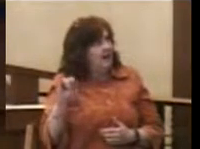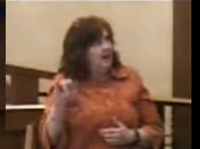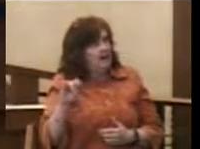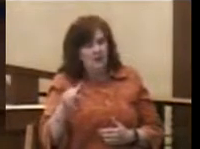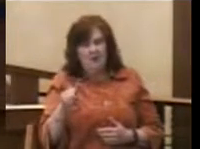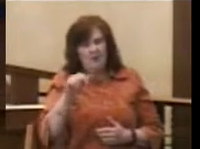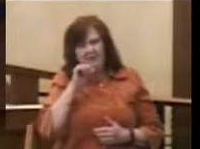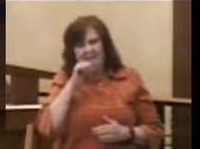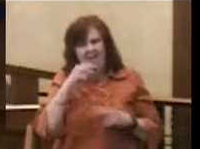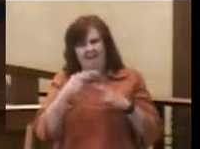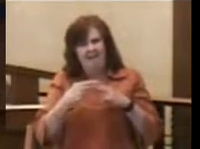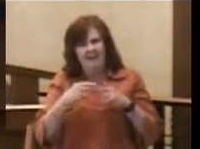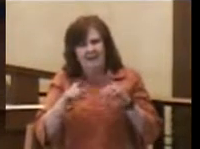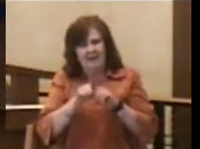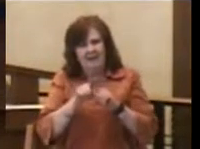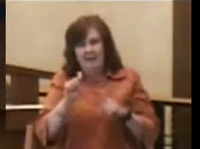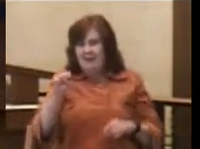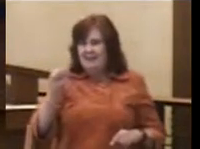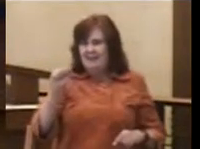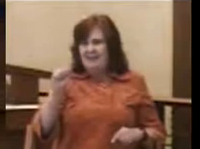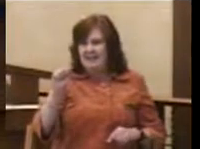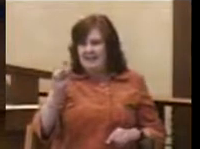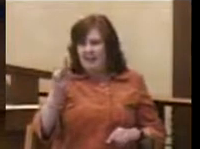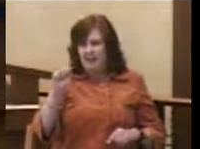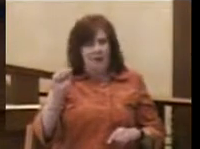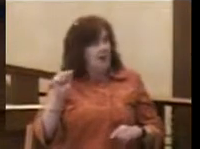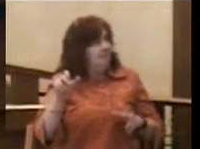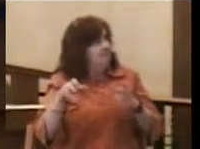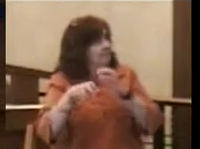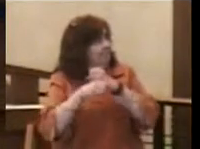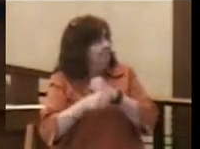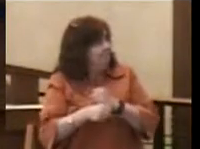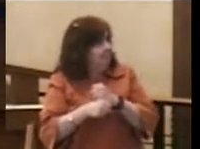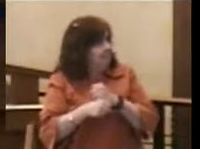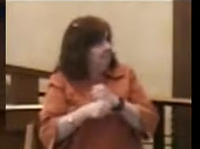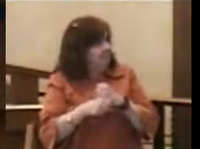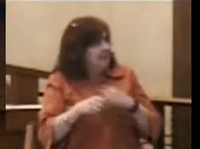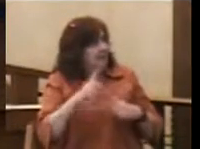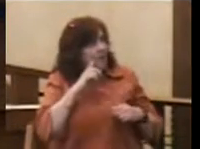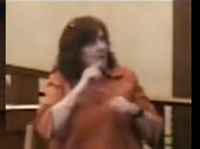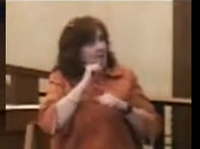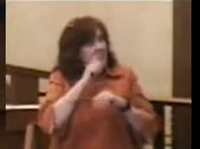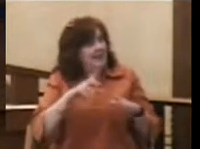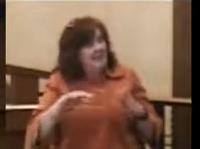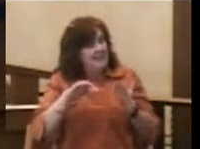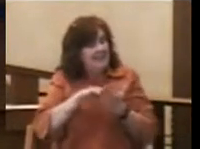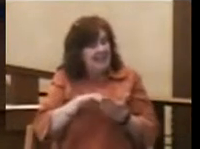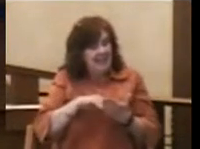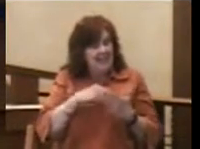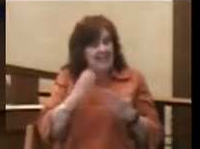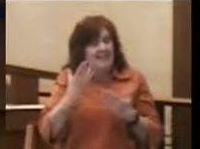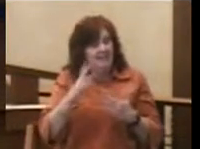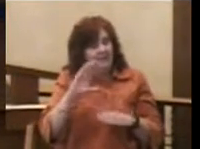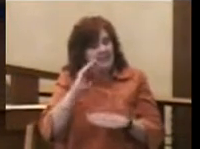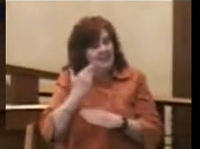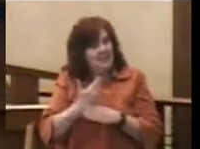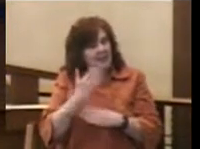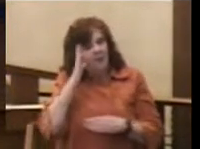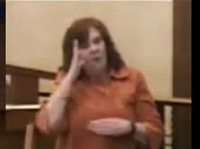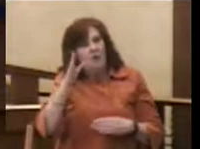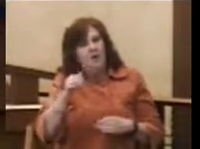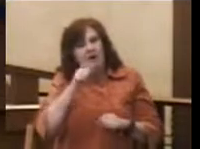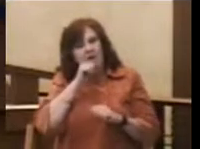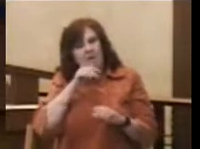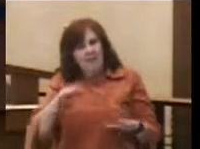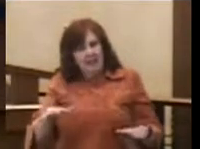Sarai, but Sarah shall be her name. I will bless her, and moreover, I will give you a son by her. I will